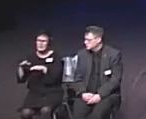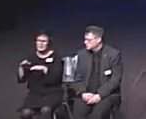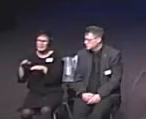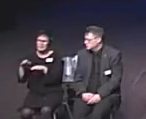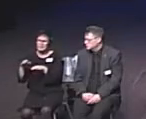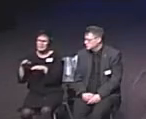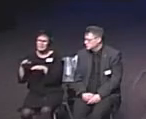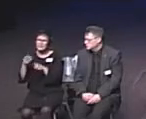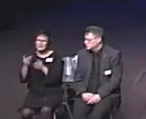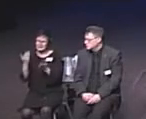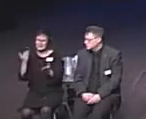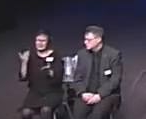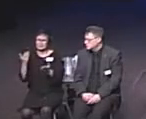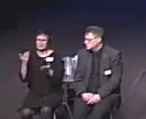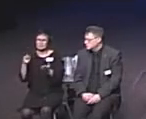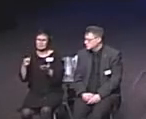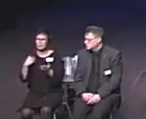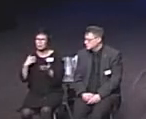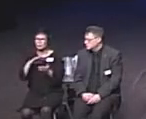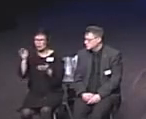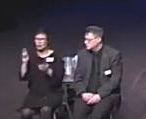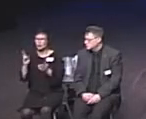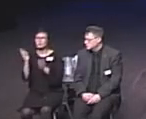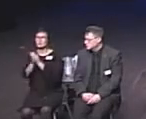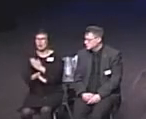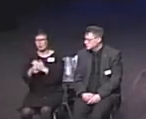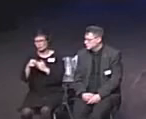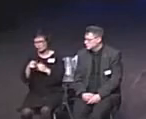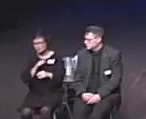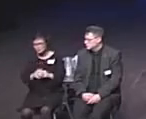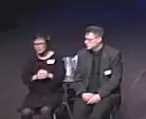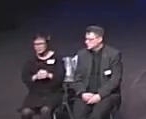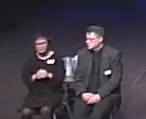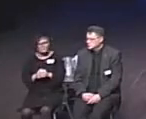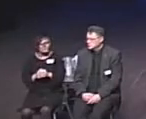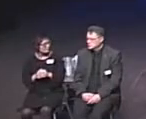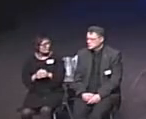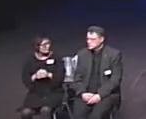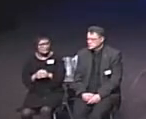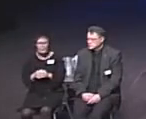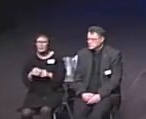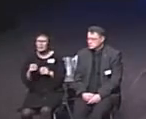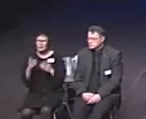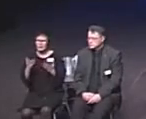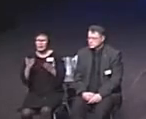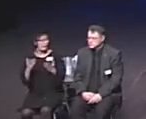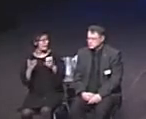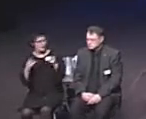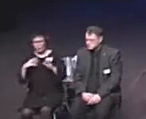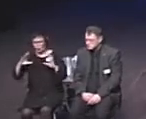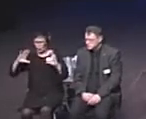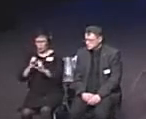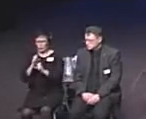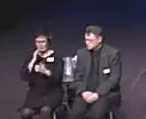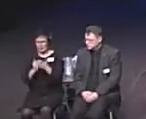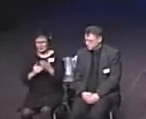so accessible. So, yeah, I would say that you should take us on a very, very short tour in MegaMind. We